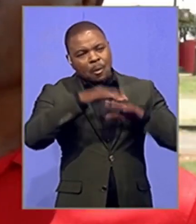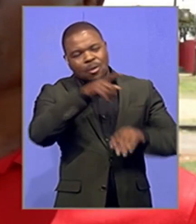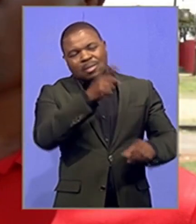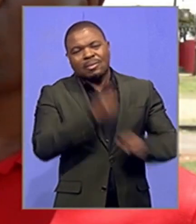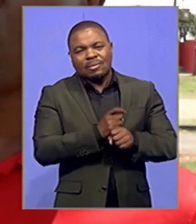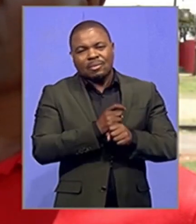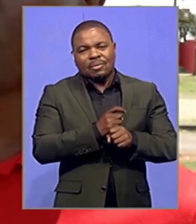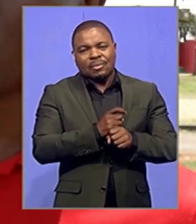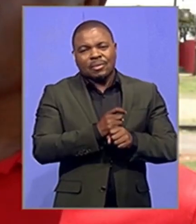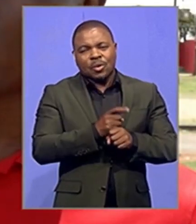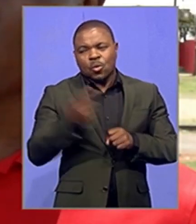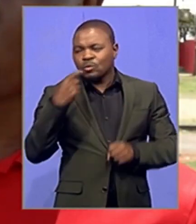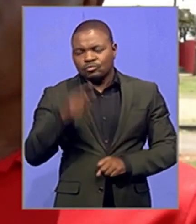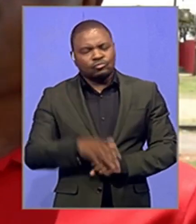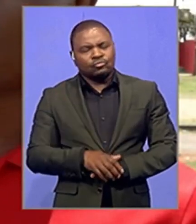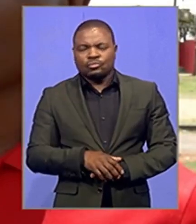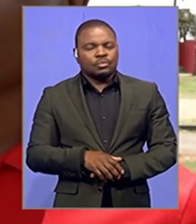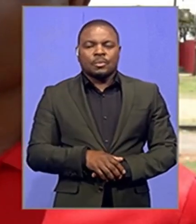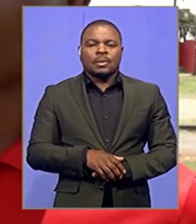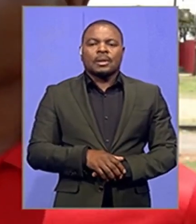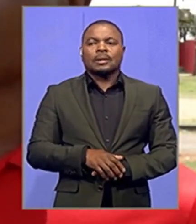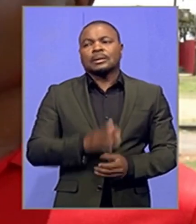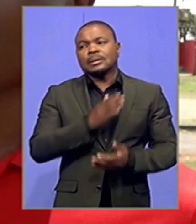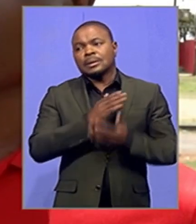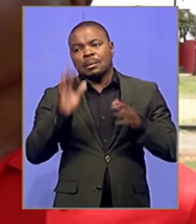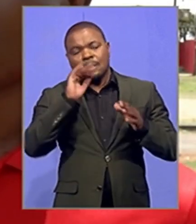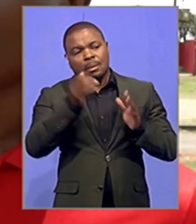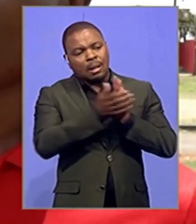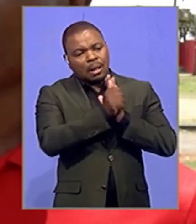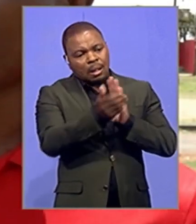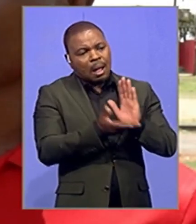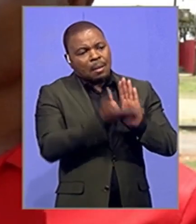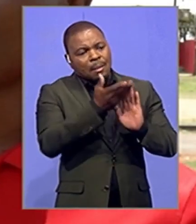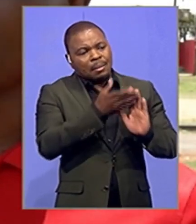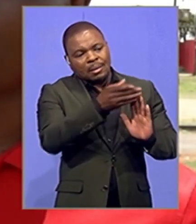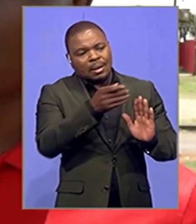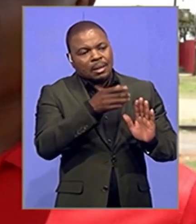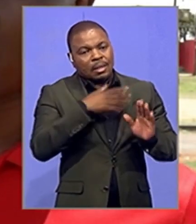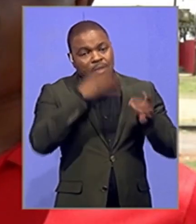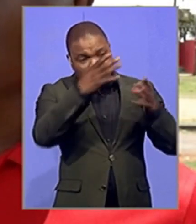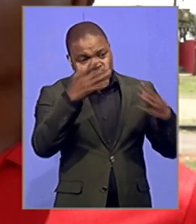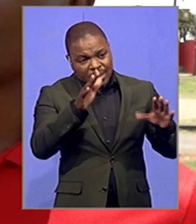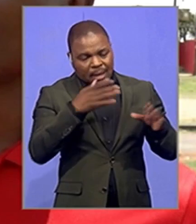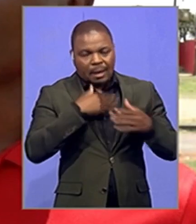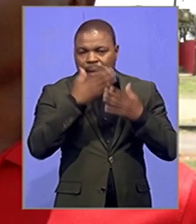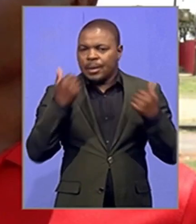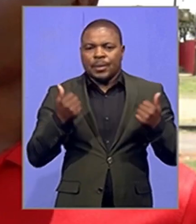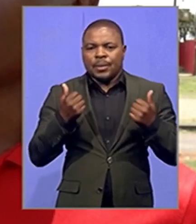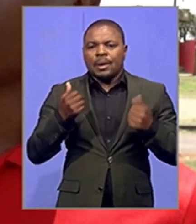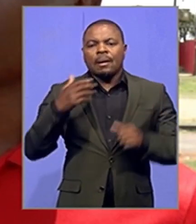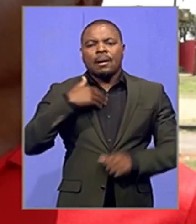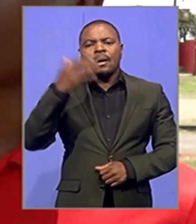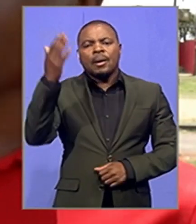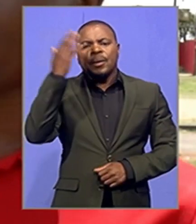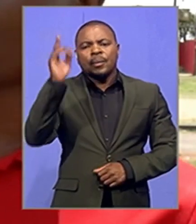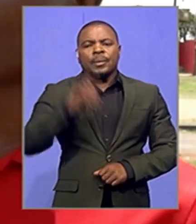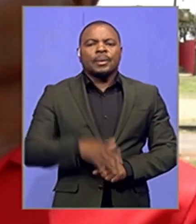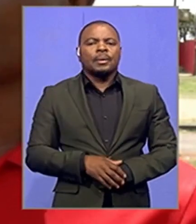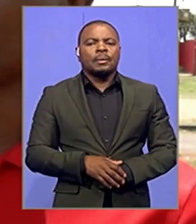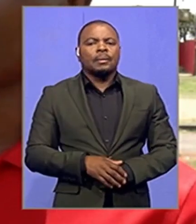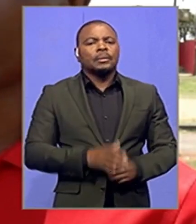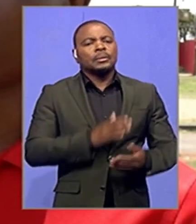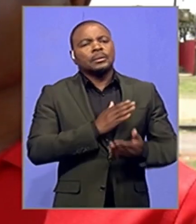do not know of those who were told to upskill themselves. What I know is those who were